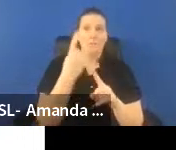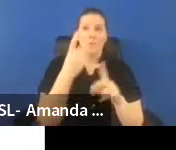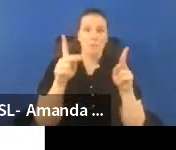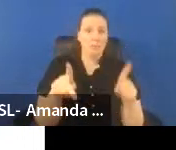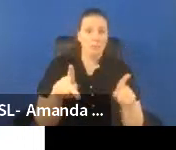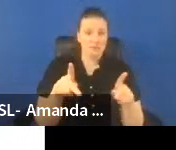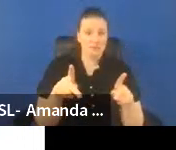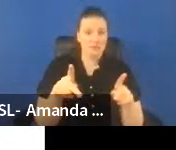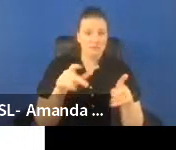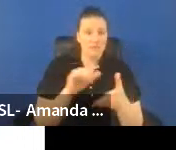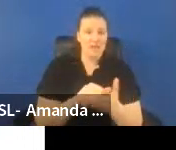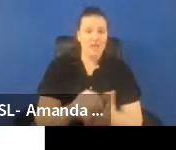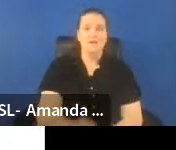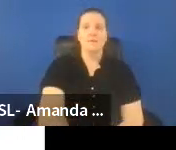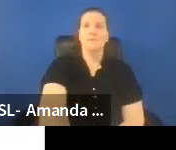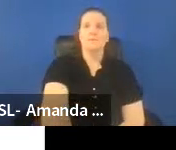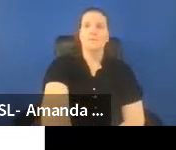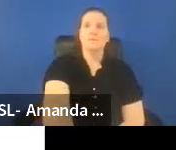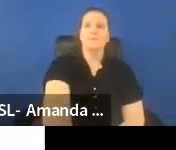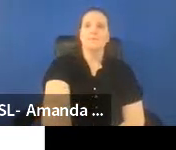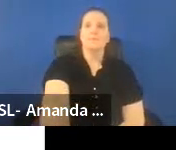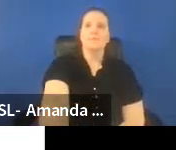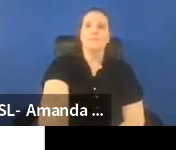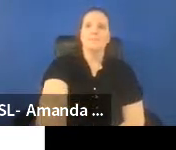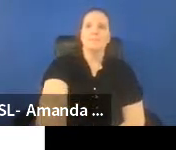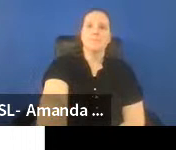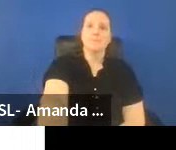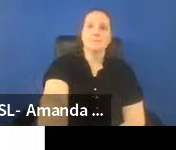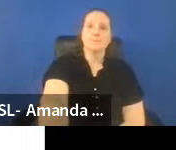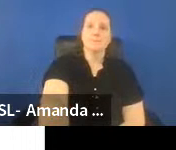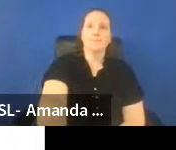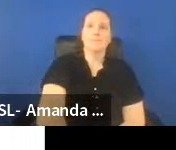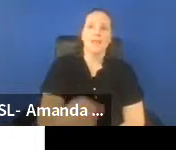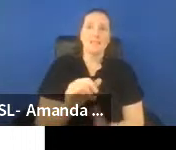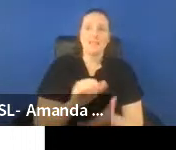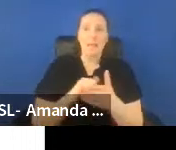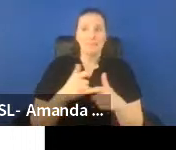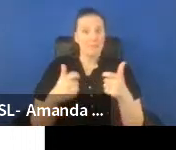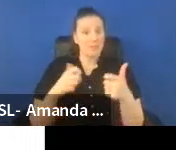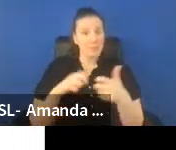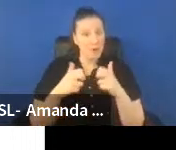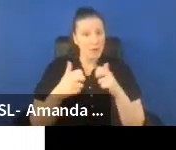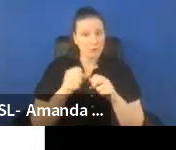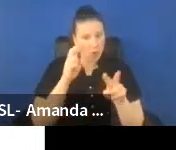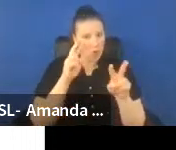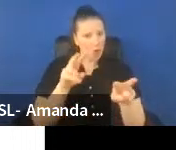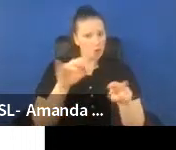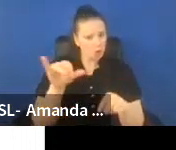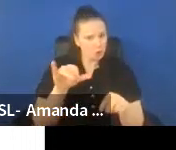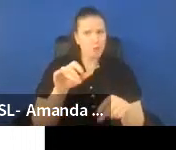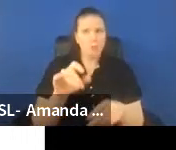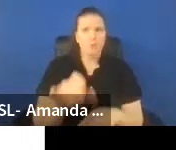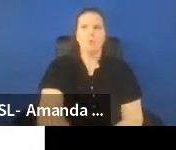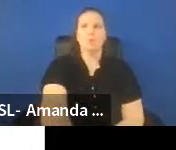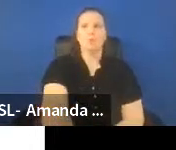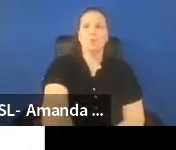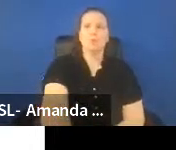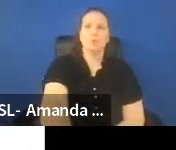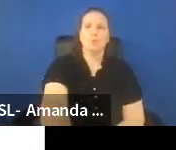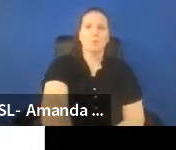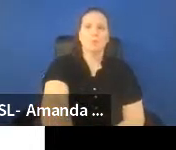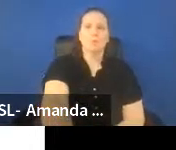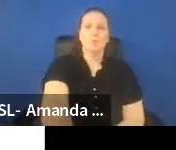person, is it possible that this is a wider problem, and should we look for that as well? Should we look to see whether this